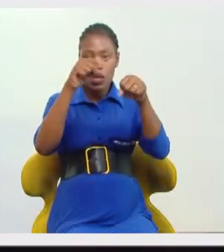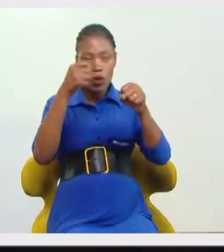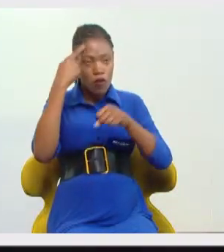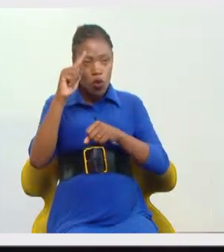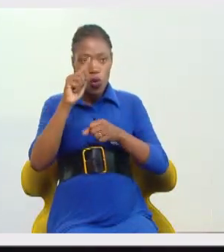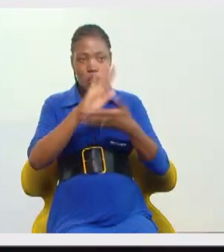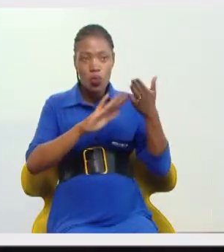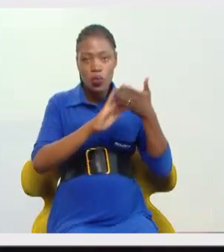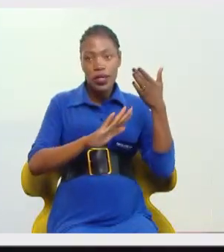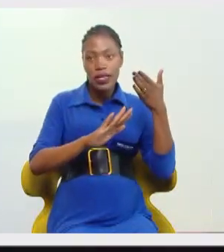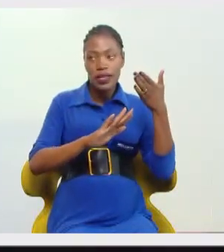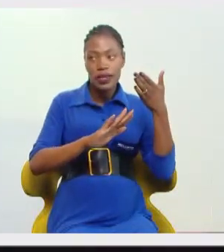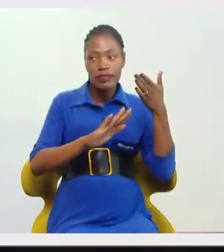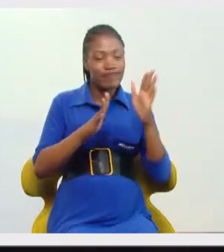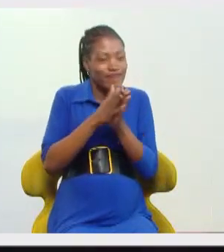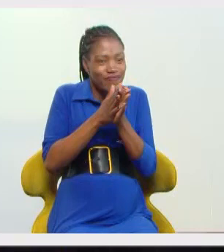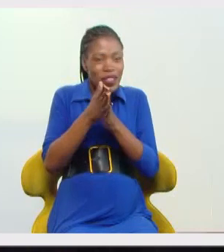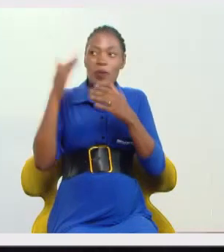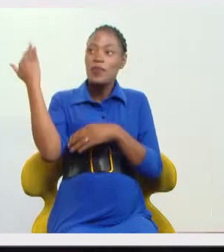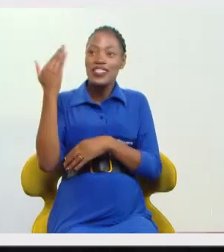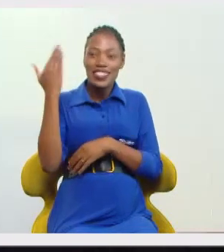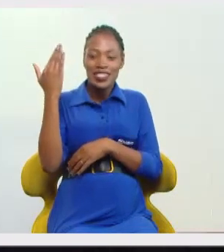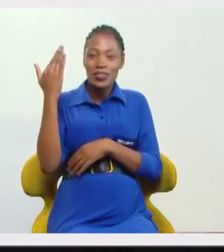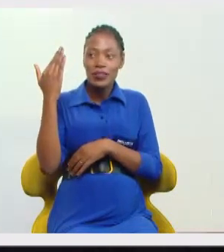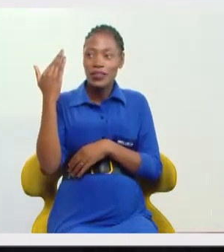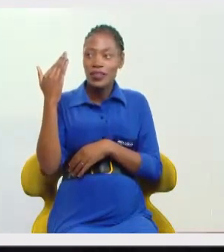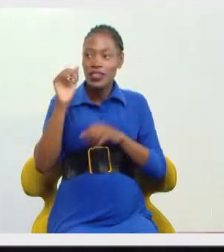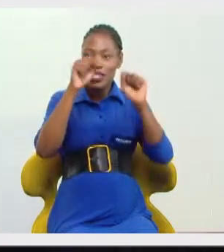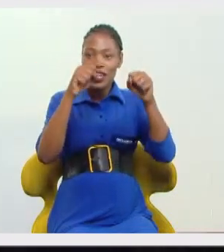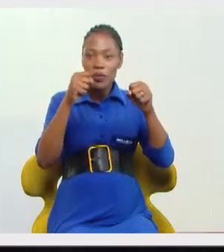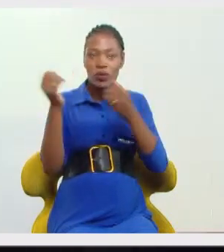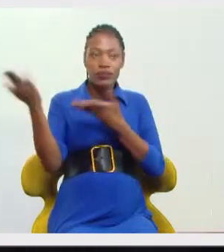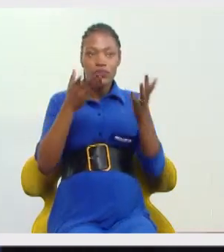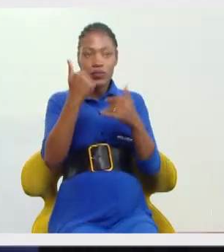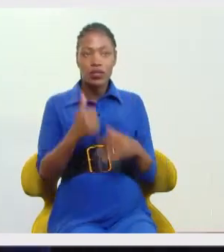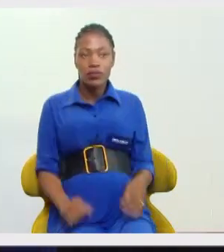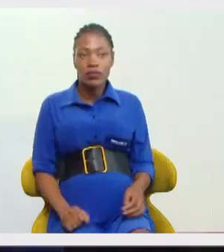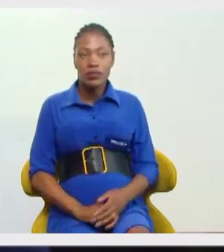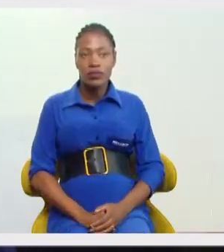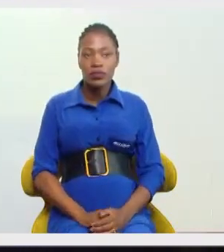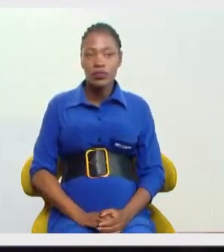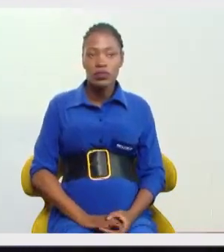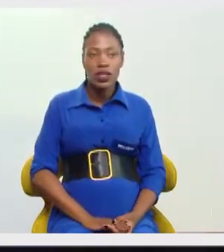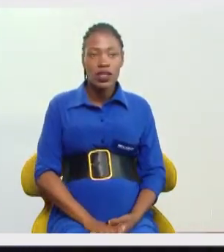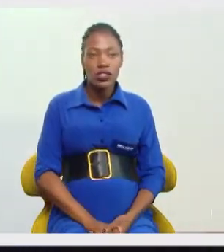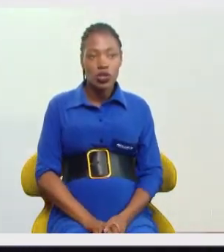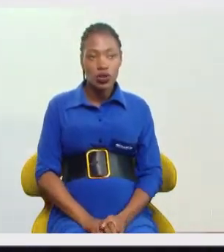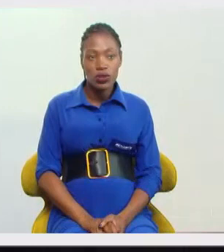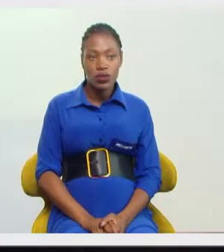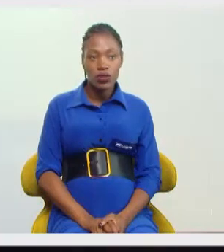quick and very interesting presentation. inABLE Coding, the stage is yours.